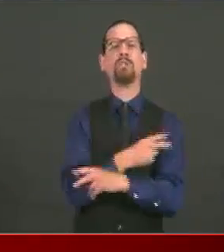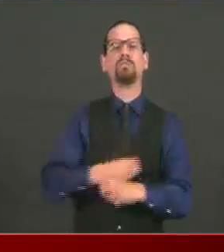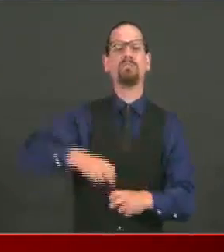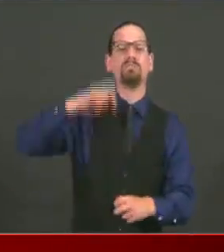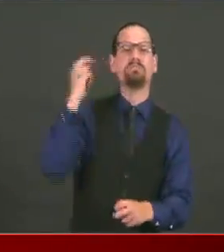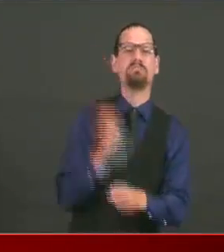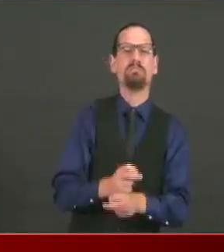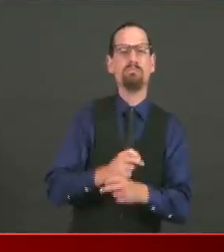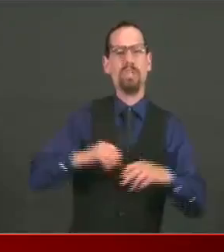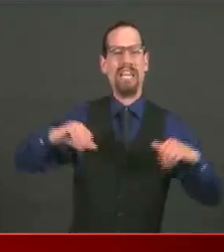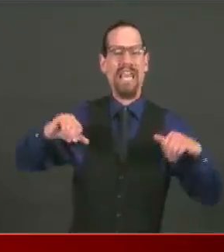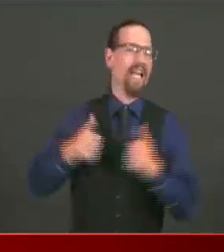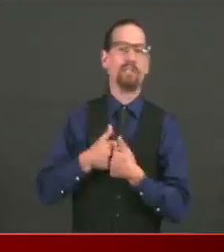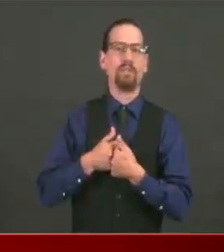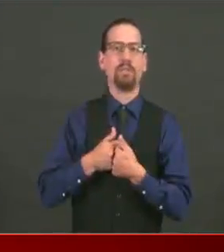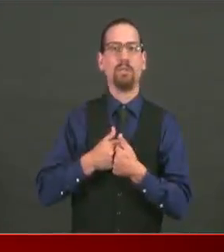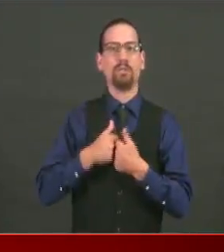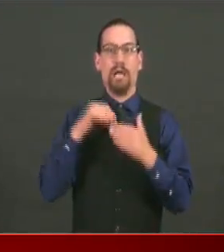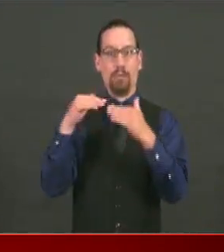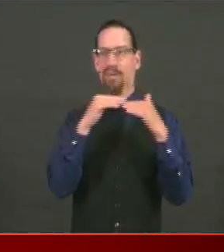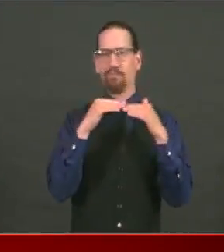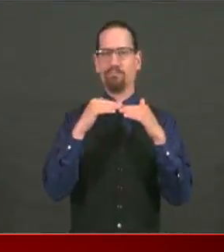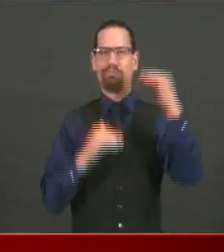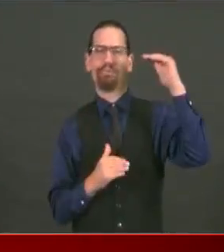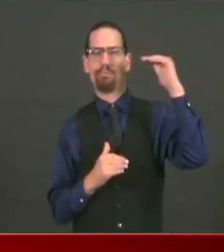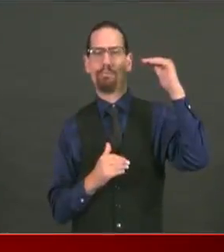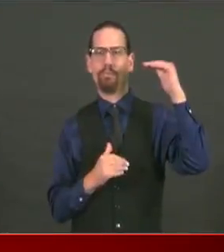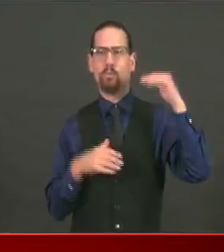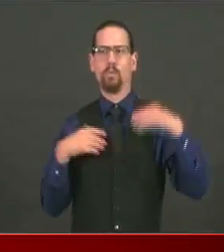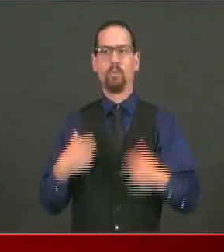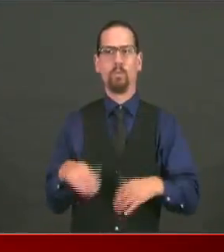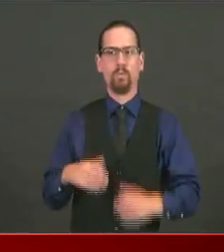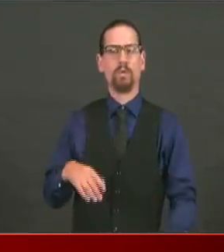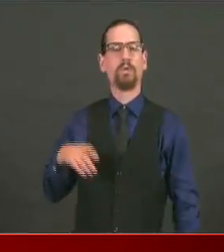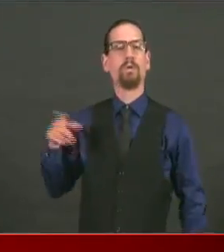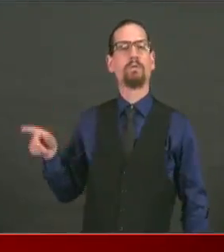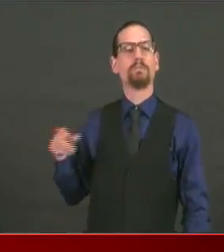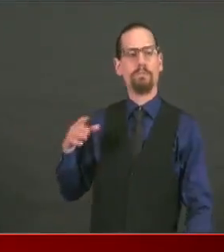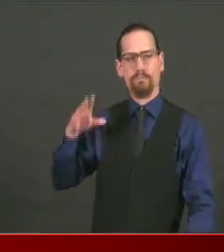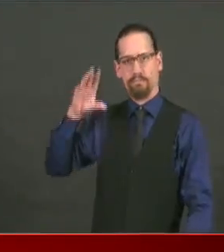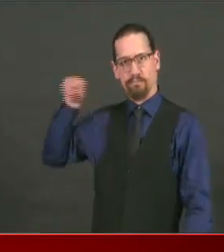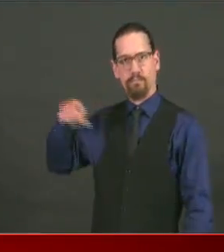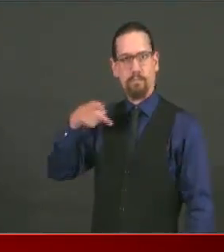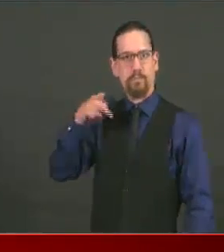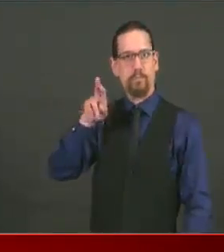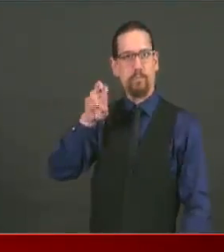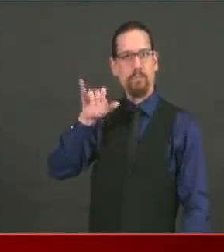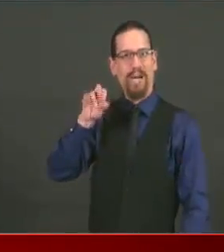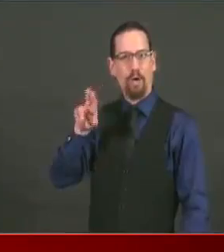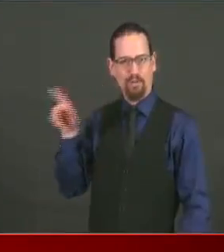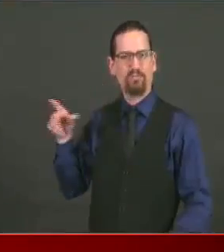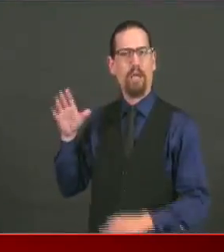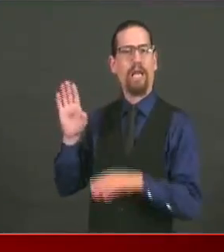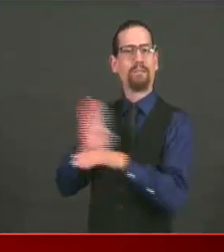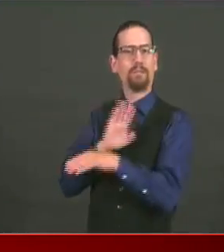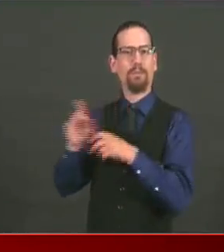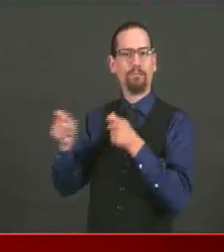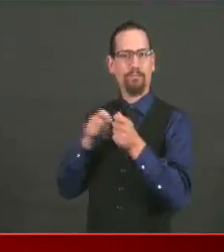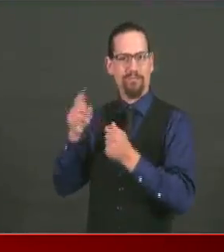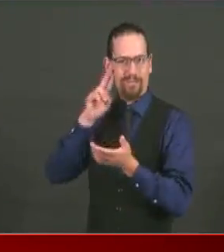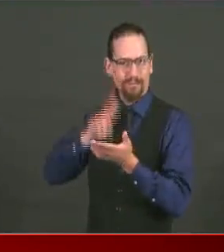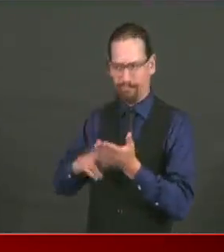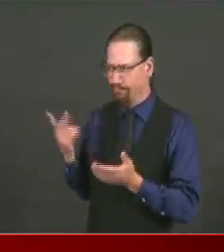my Commerce Secretary and I have had a conversation with small businesses since